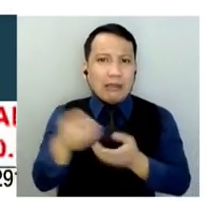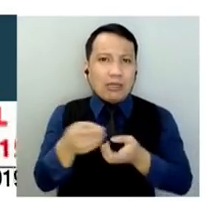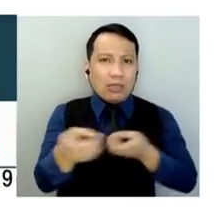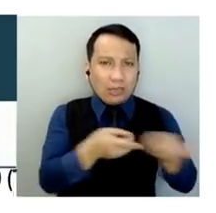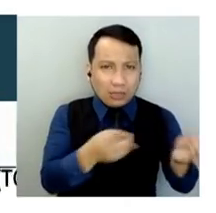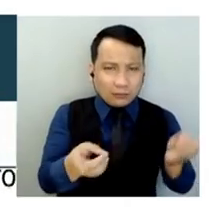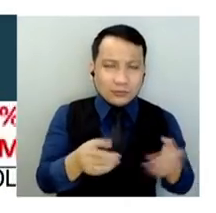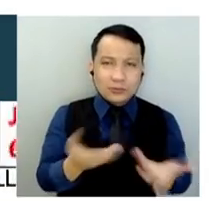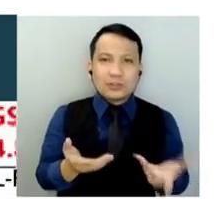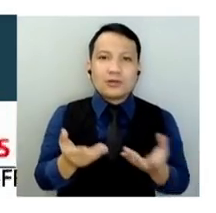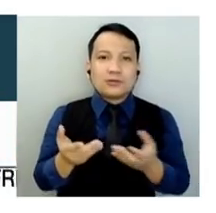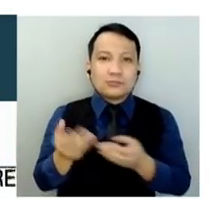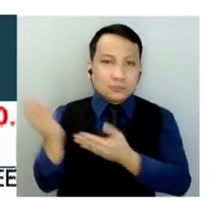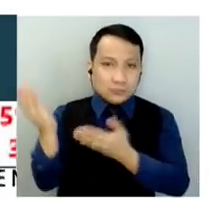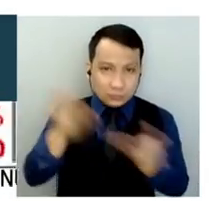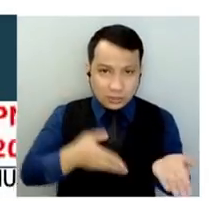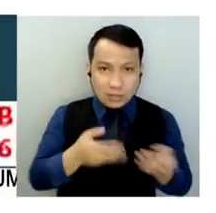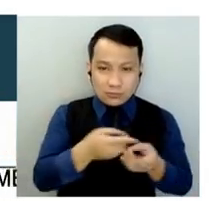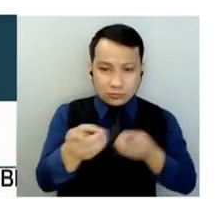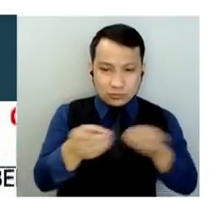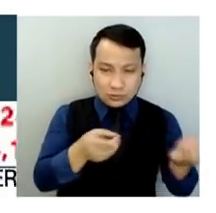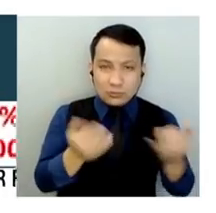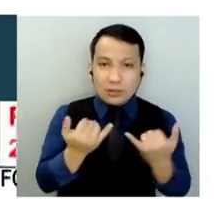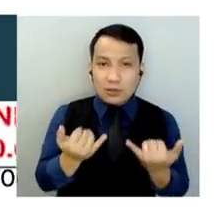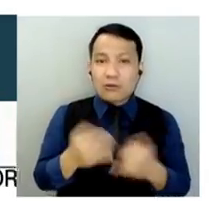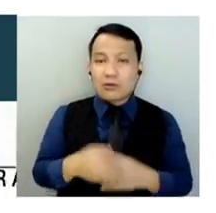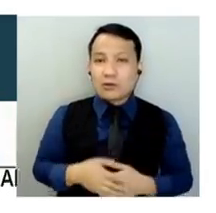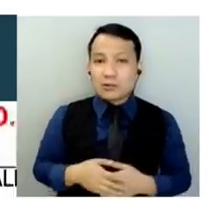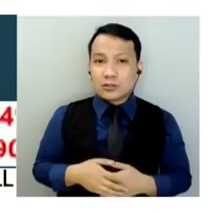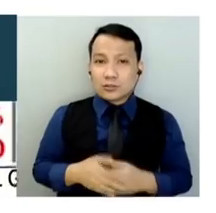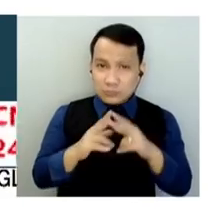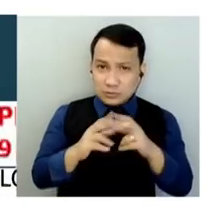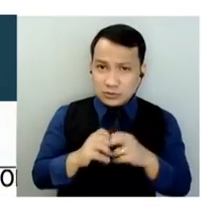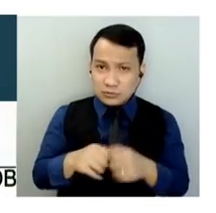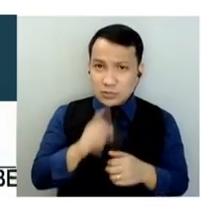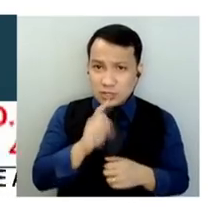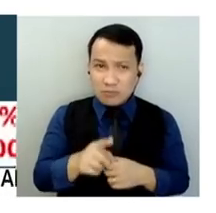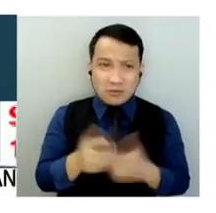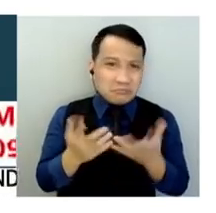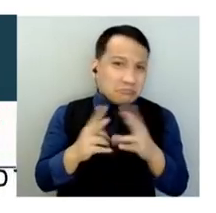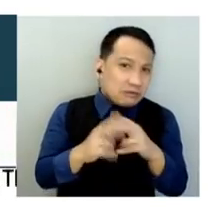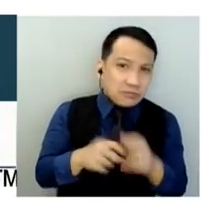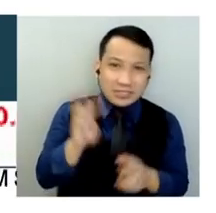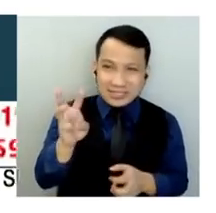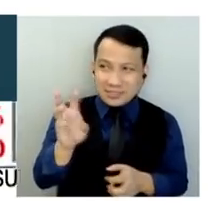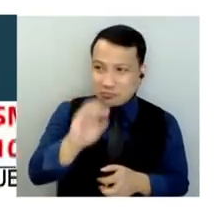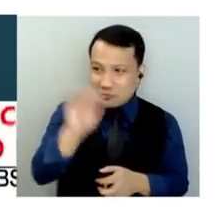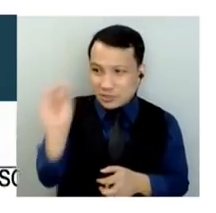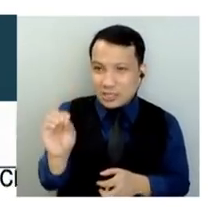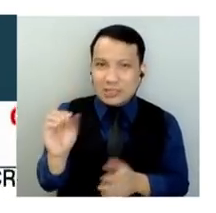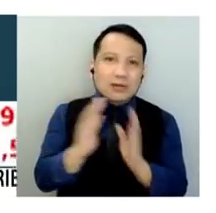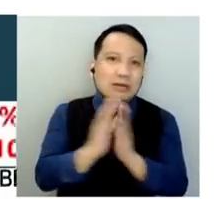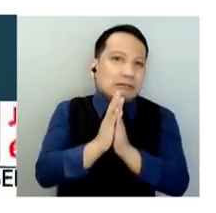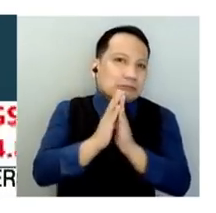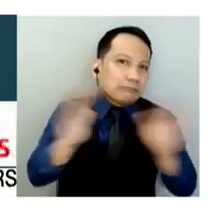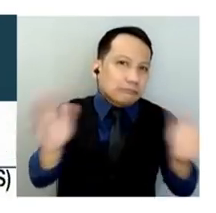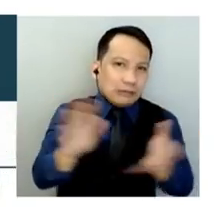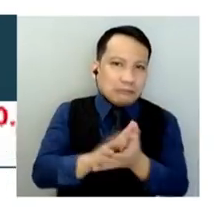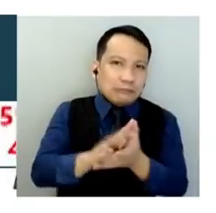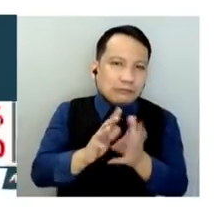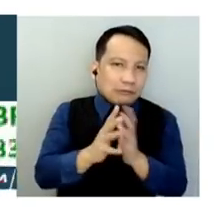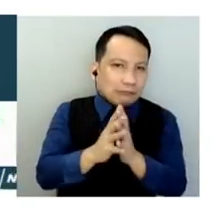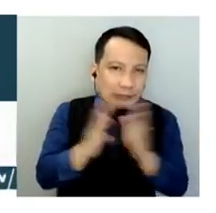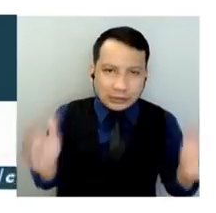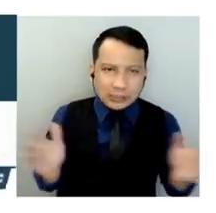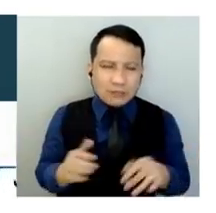beg for donations, and even if it's just 6%, that's a lot, right? So what